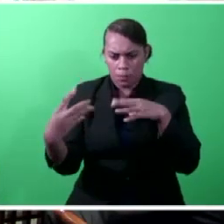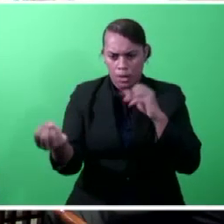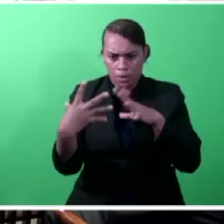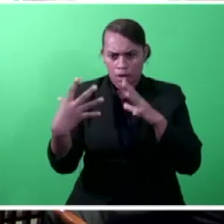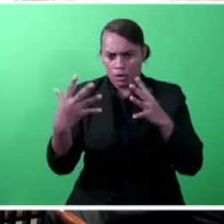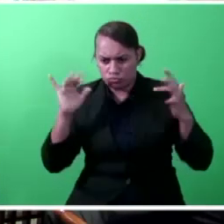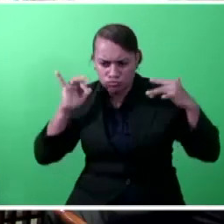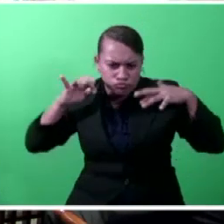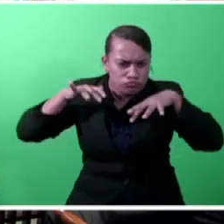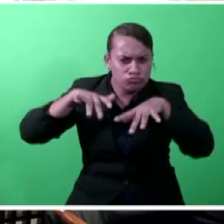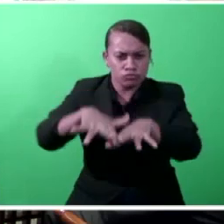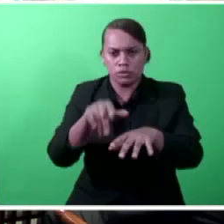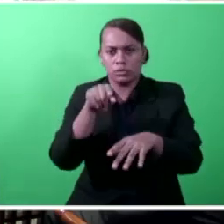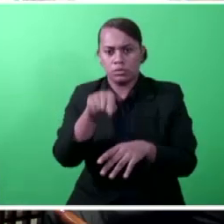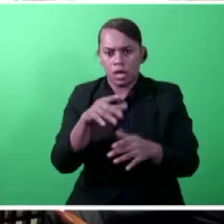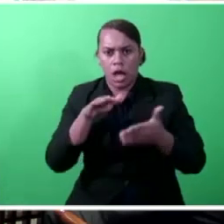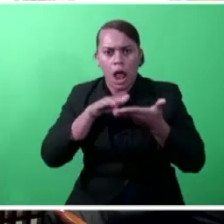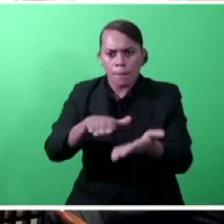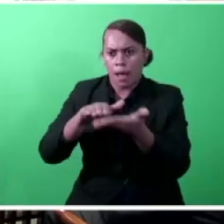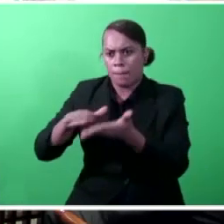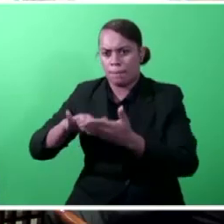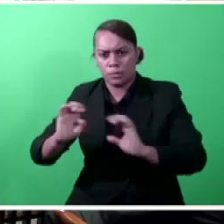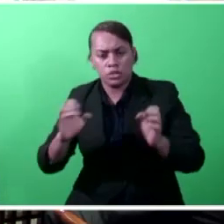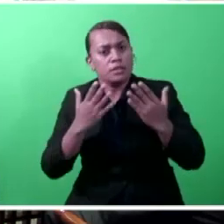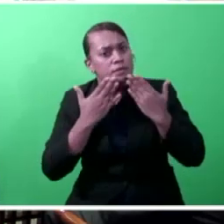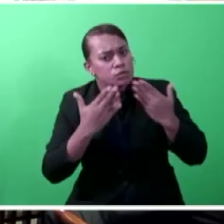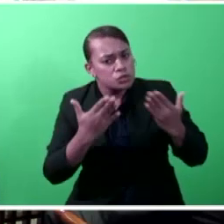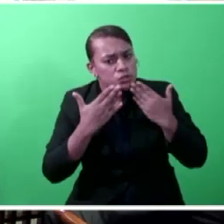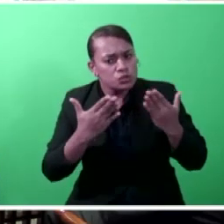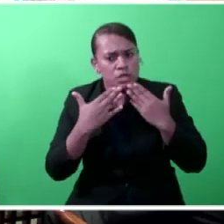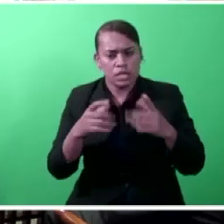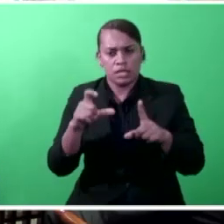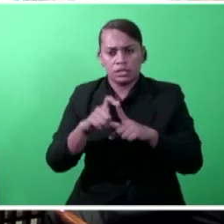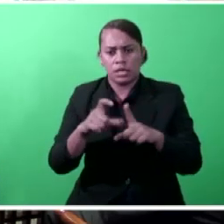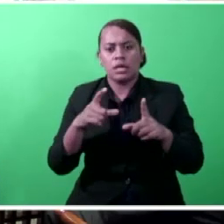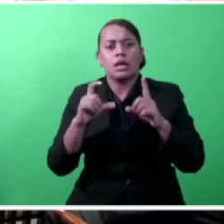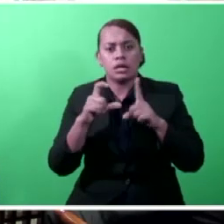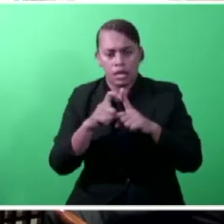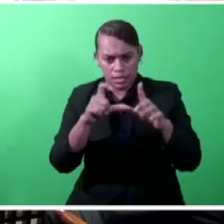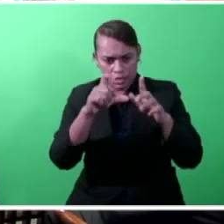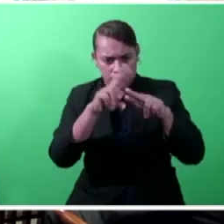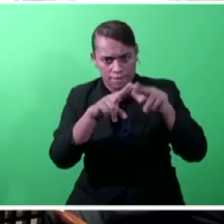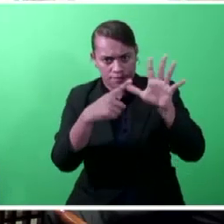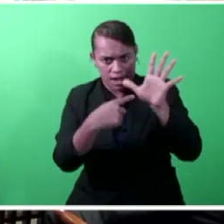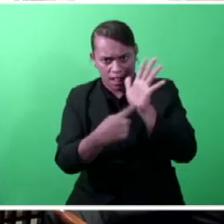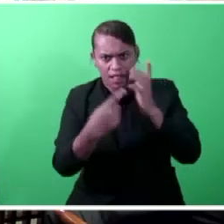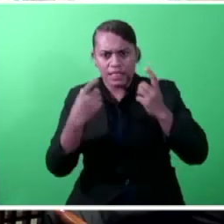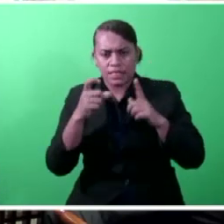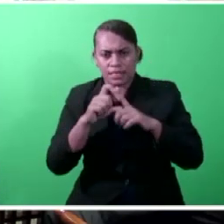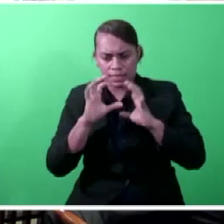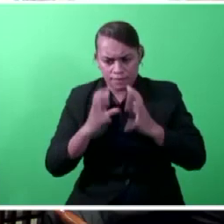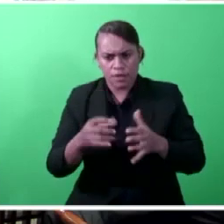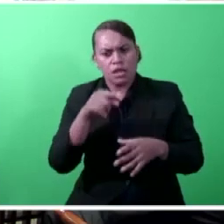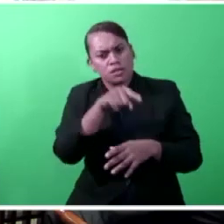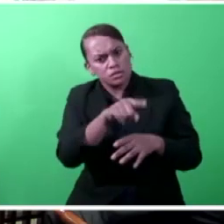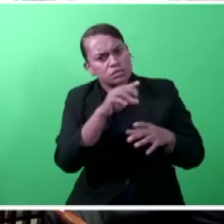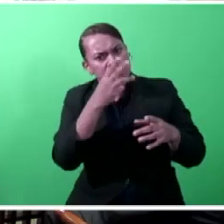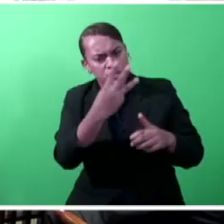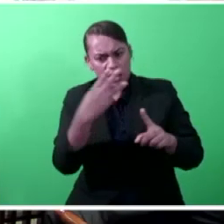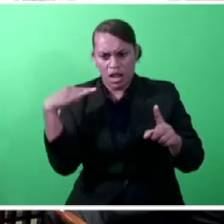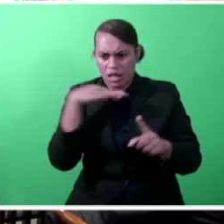result. We are thankful to DFAT for providing a total of Fijian $394,000 to assist